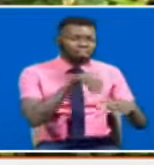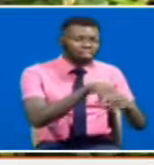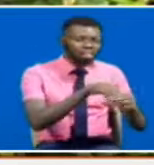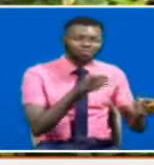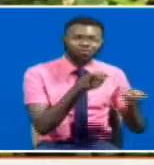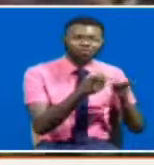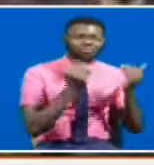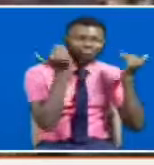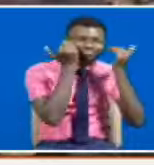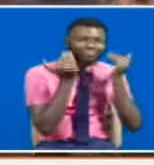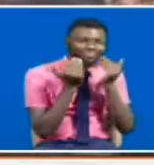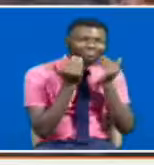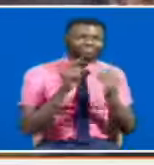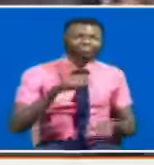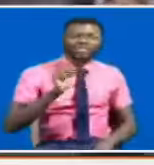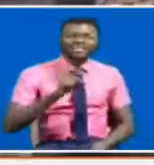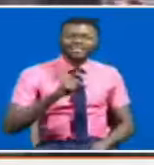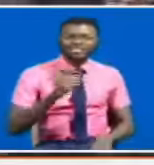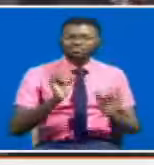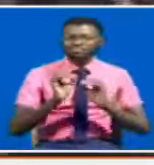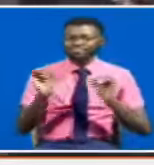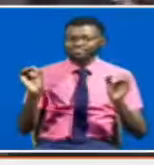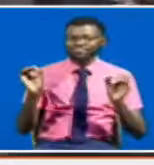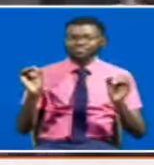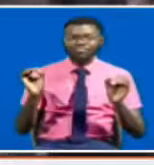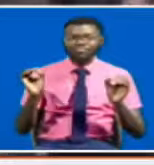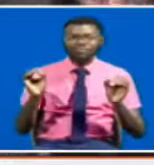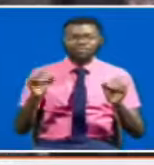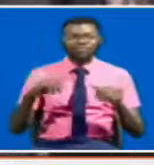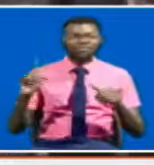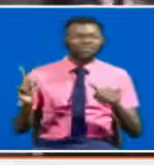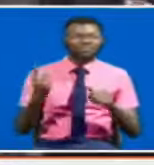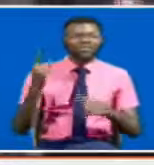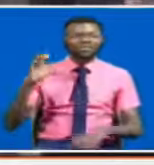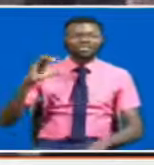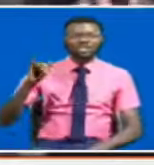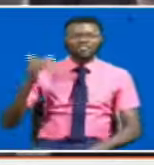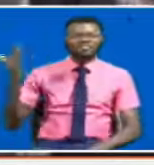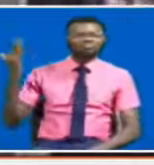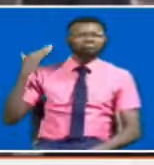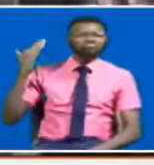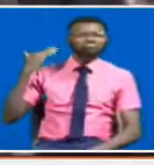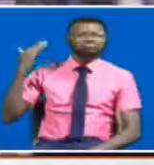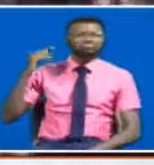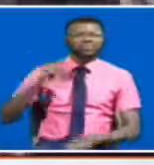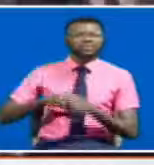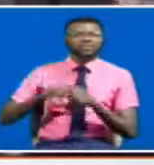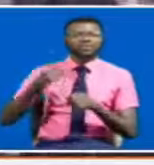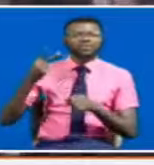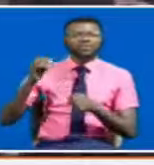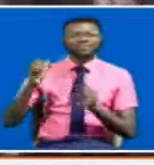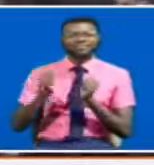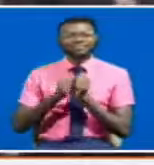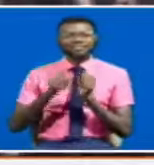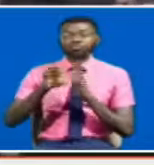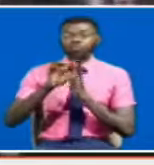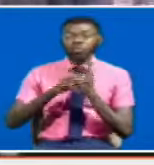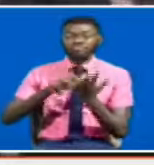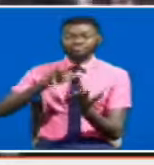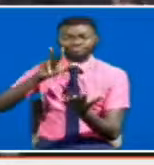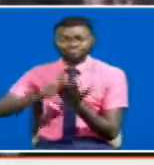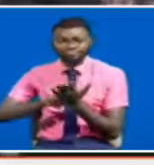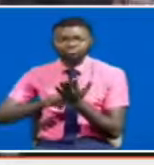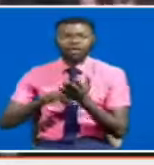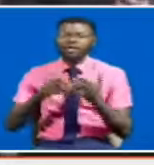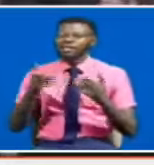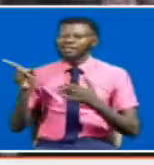of the judiciary at all. And although the differences between the first CJ after the 2010 Constitution, Dr. Willy Mutunga, did not play out